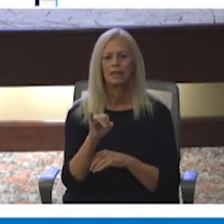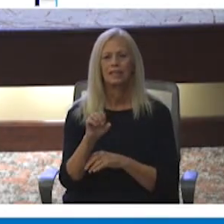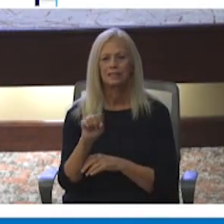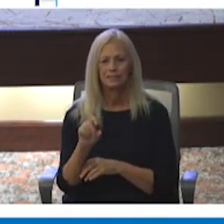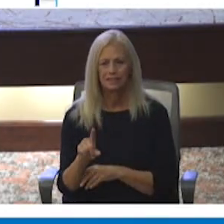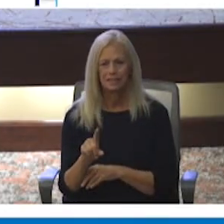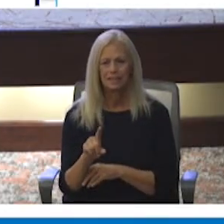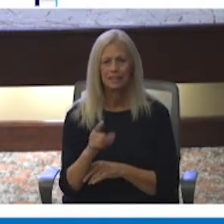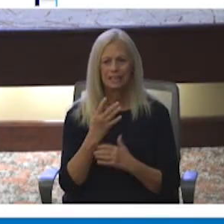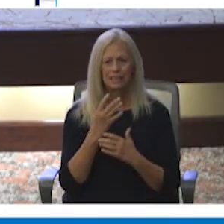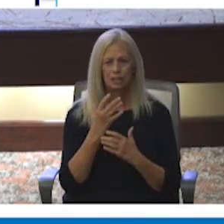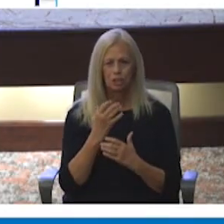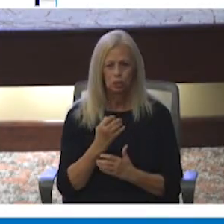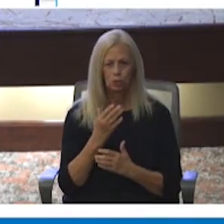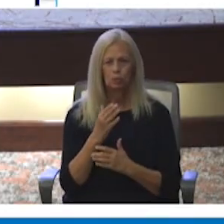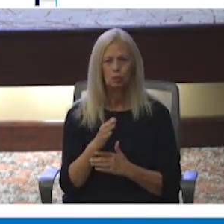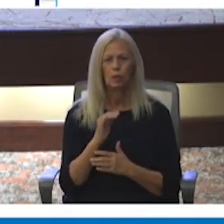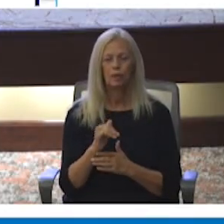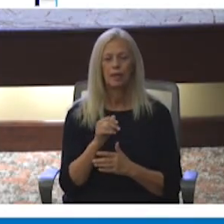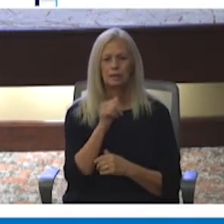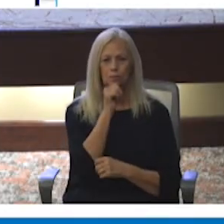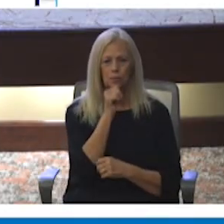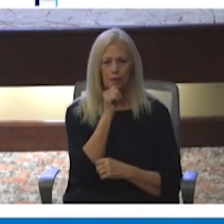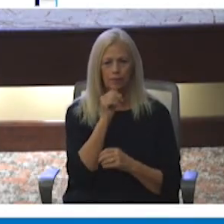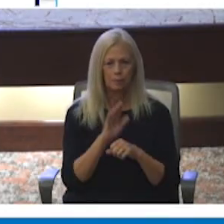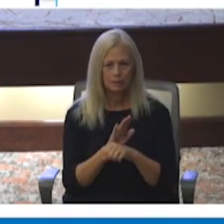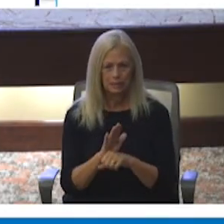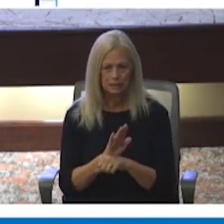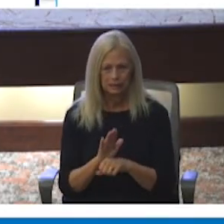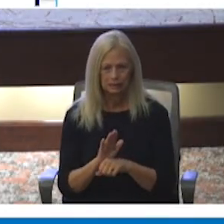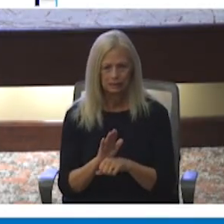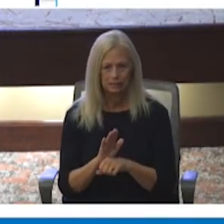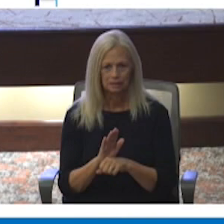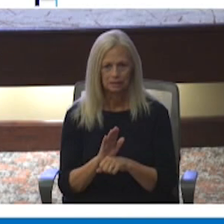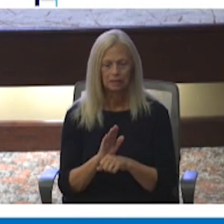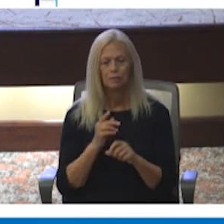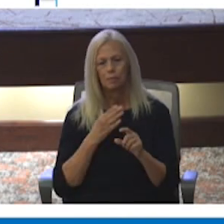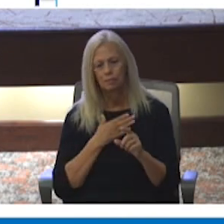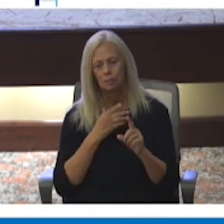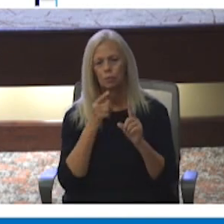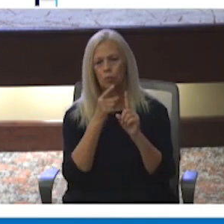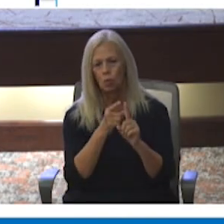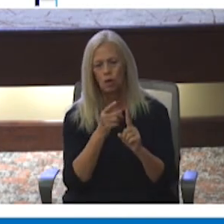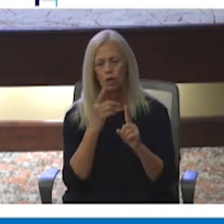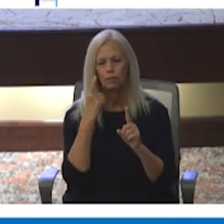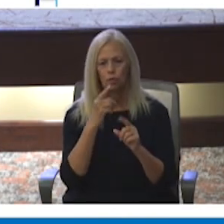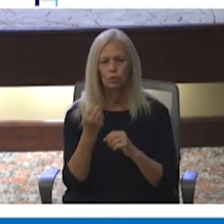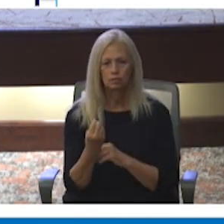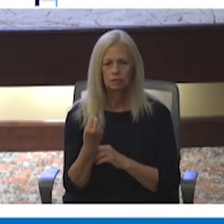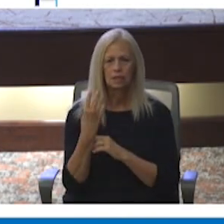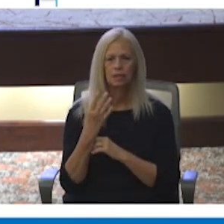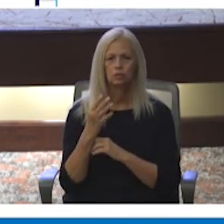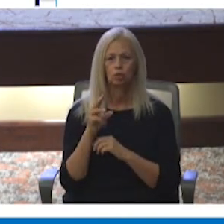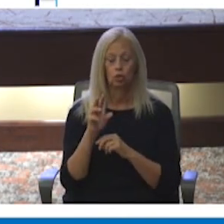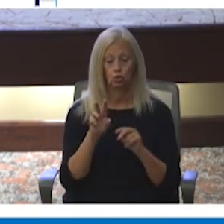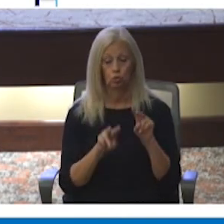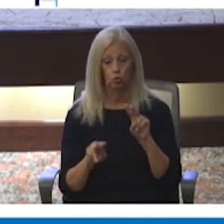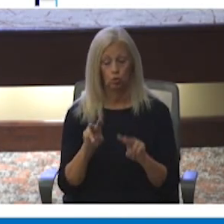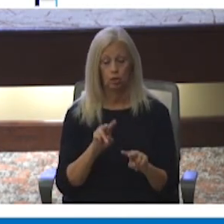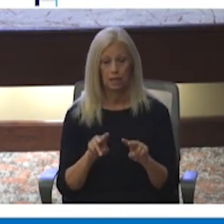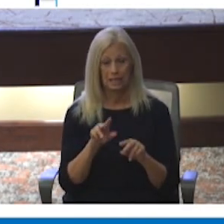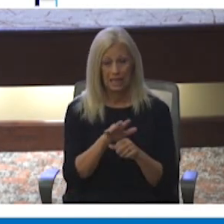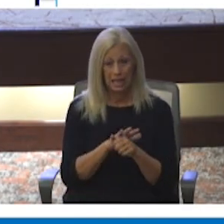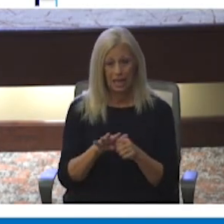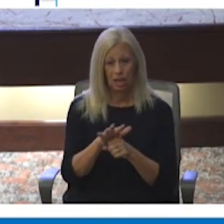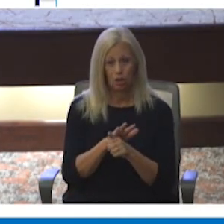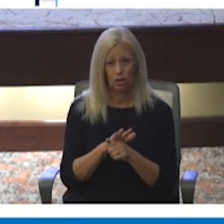only the dark blues are private entities. The point of the slide is that you're looking at an area that is primarily